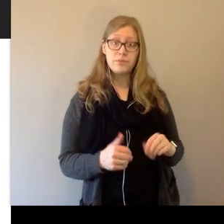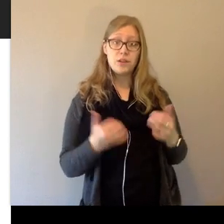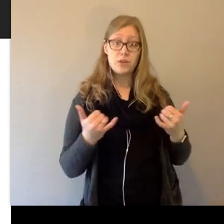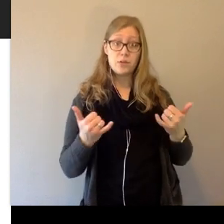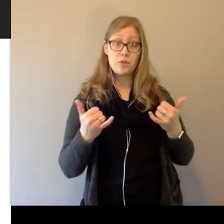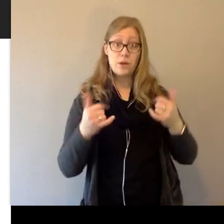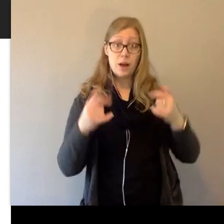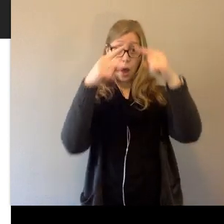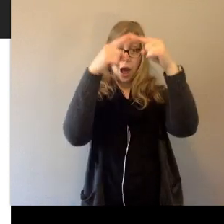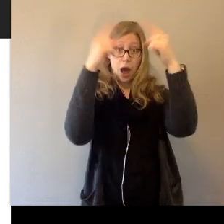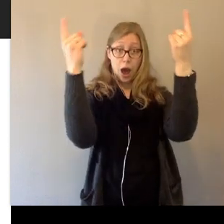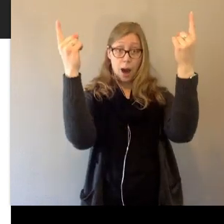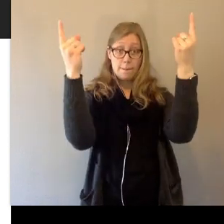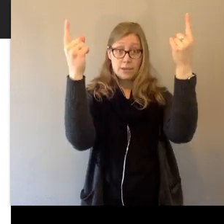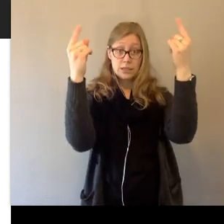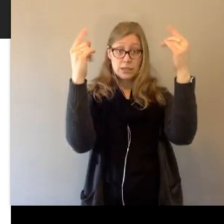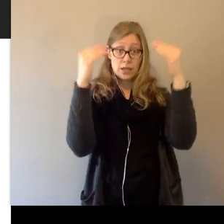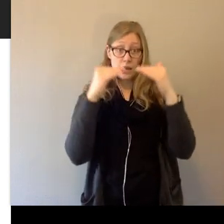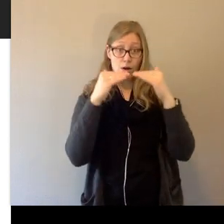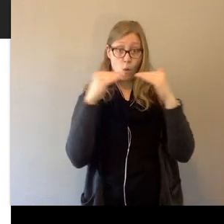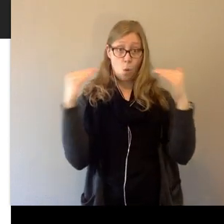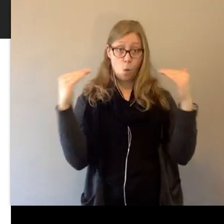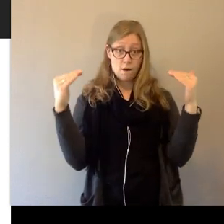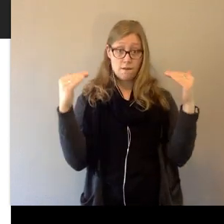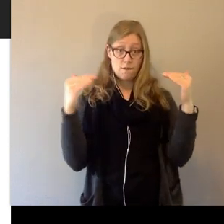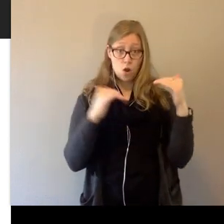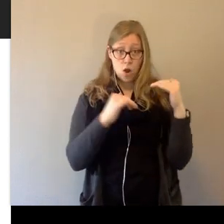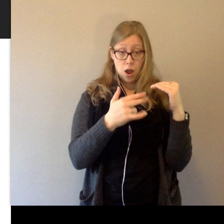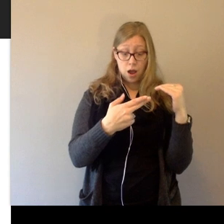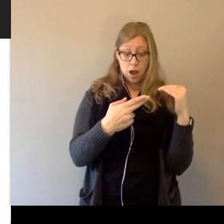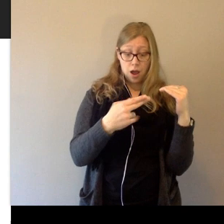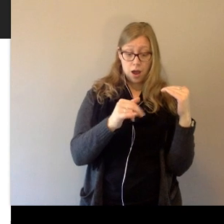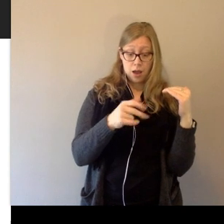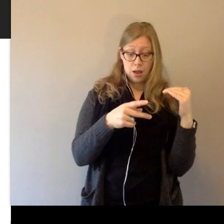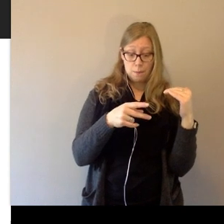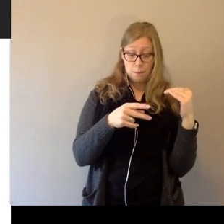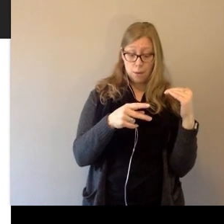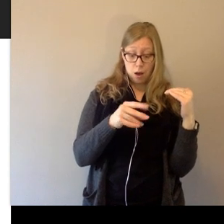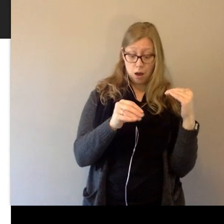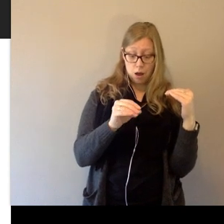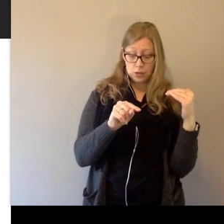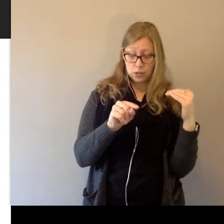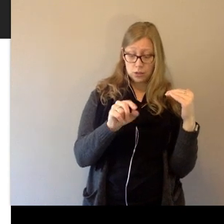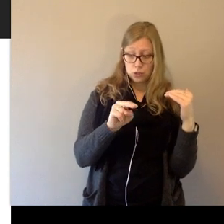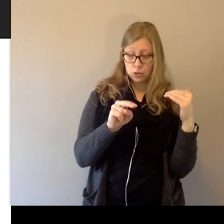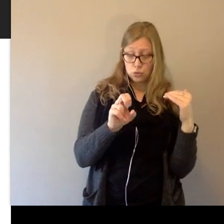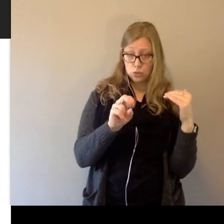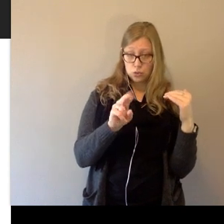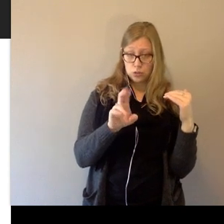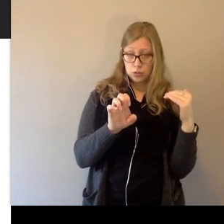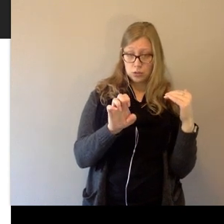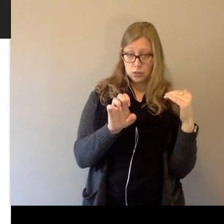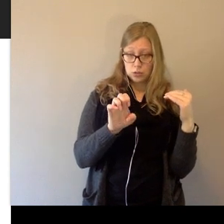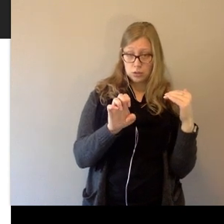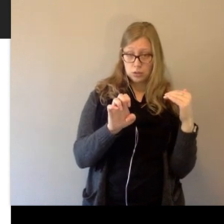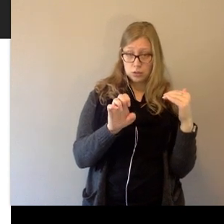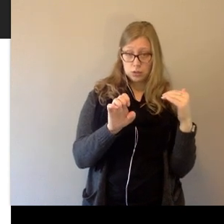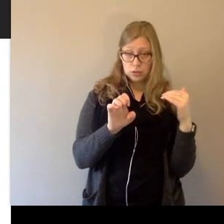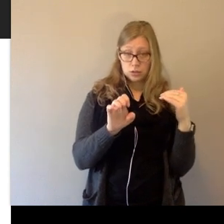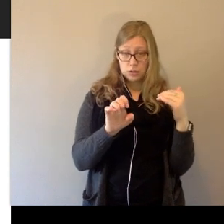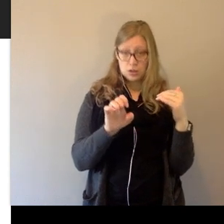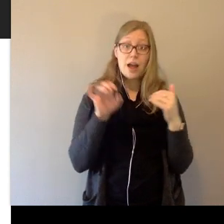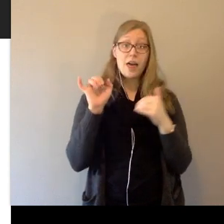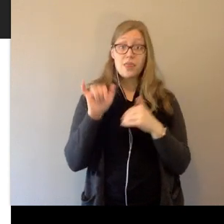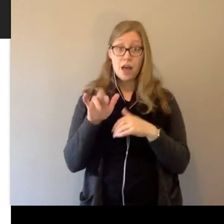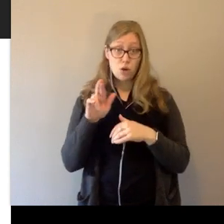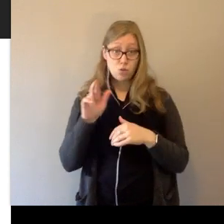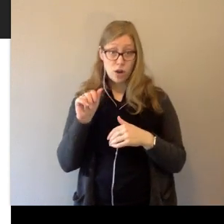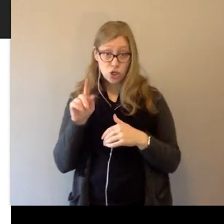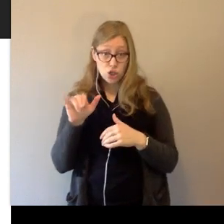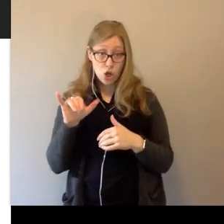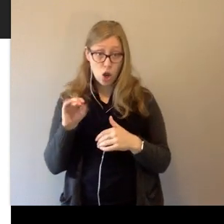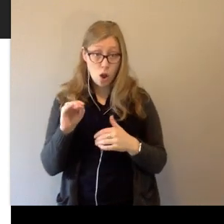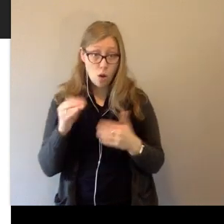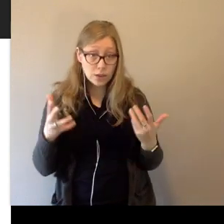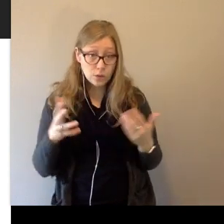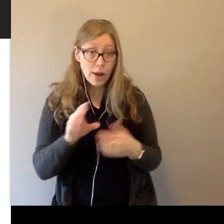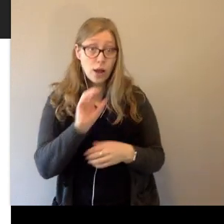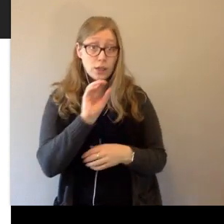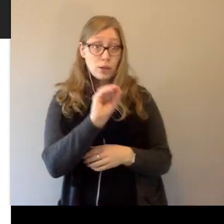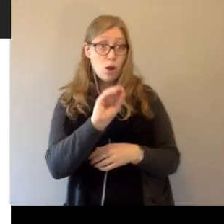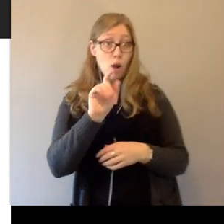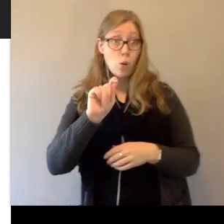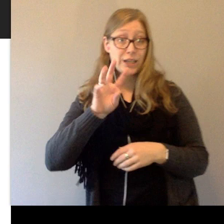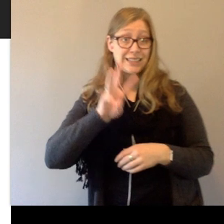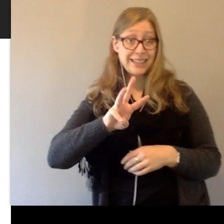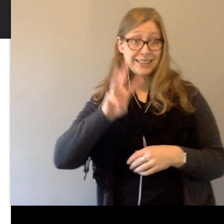over hypotenuse. And the opposite over hypotenuse, the ratio is 0.66. And so the